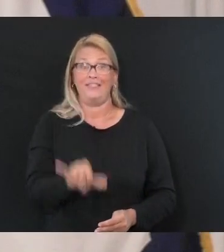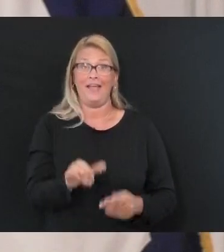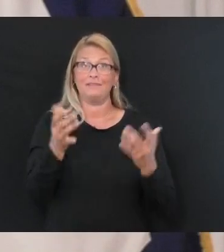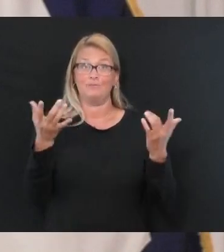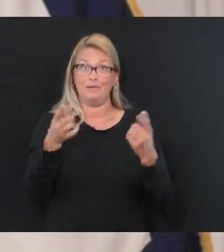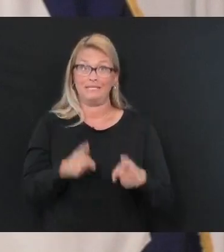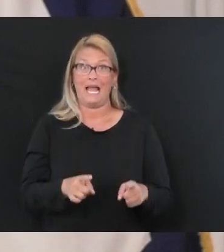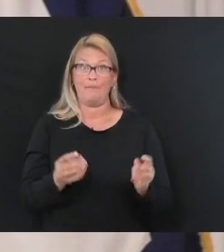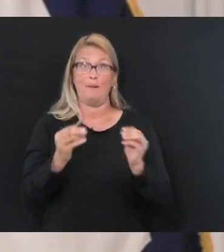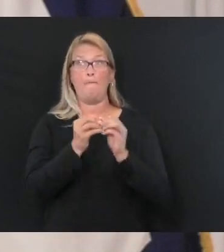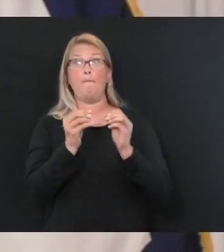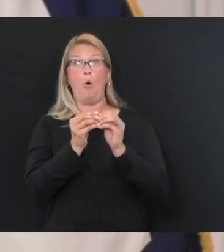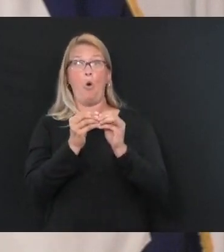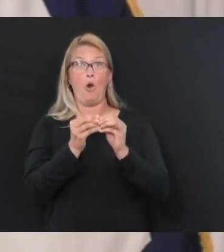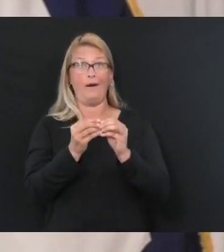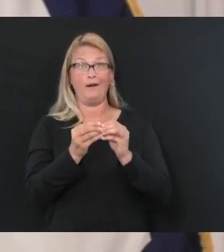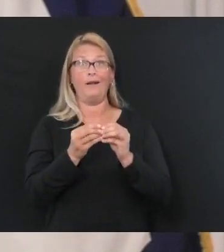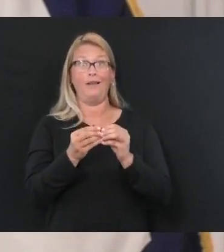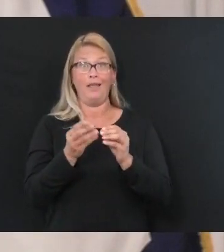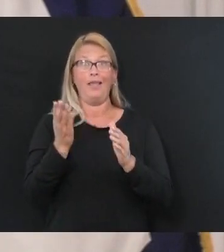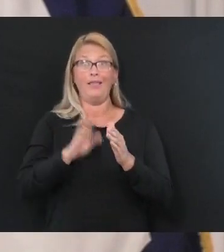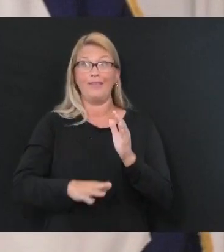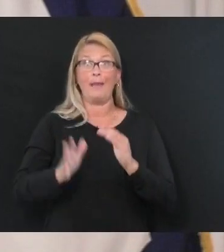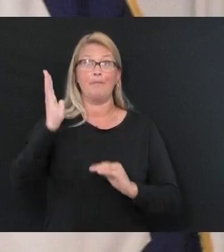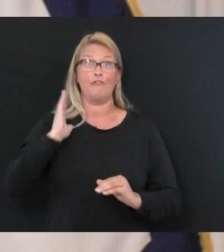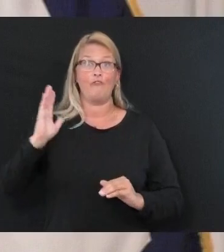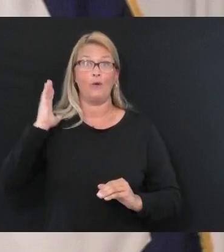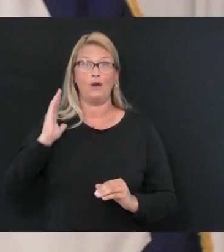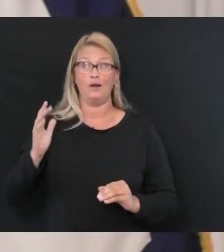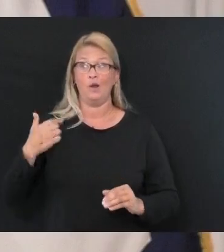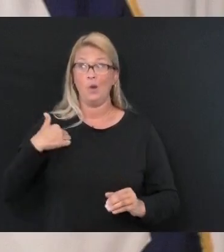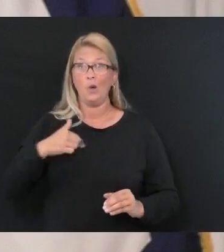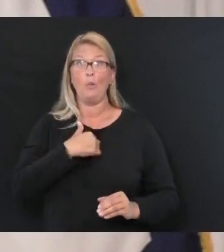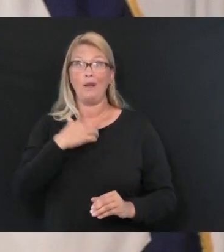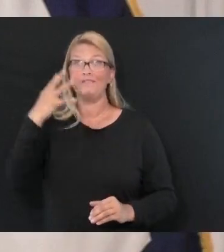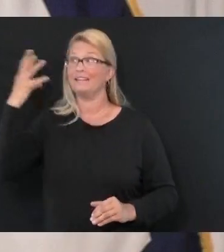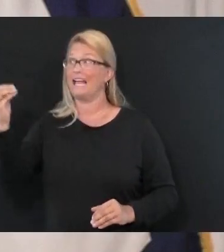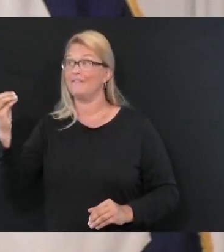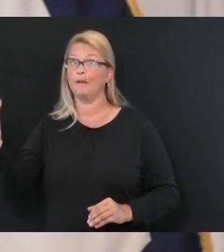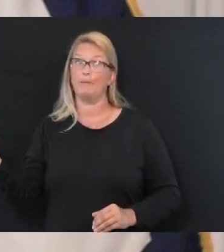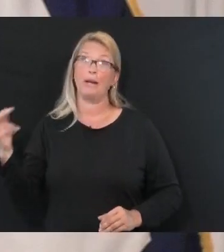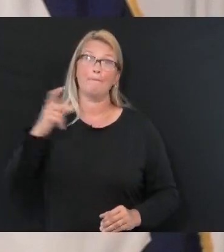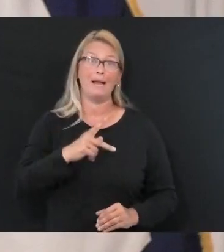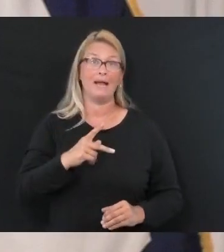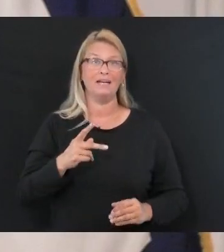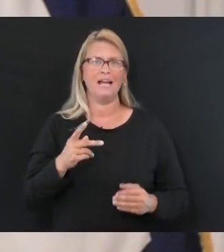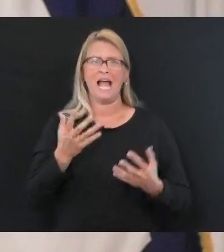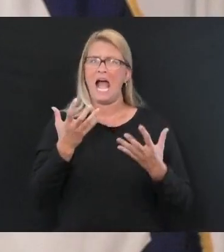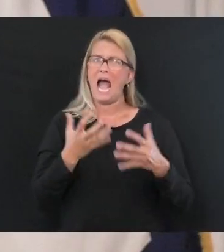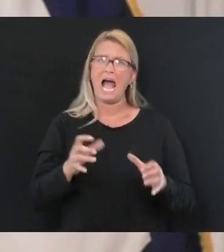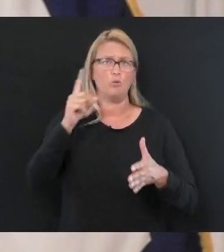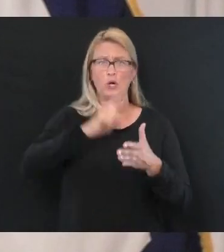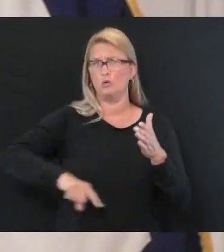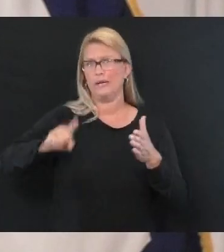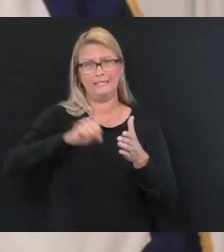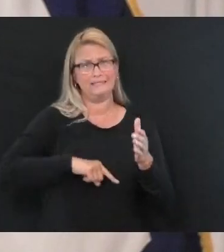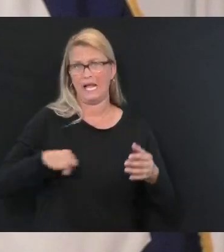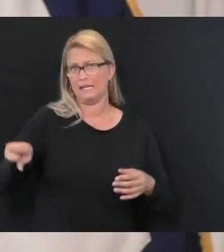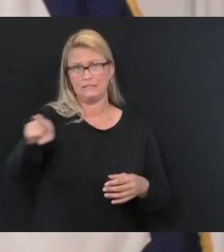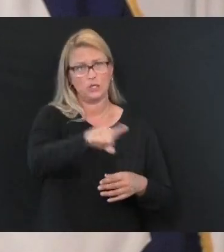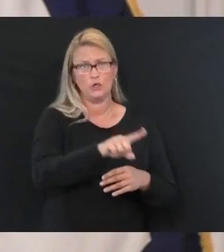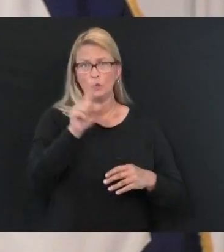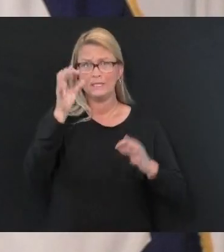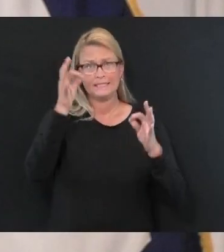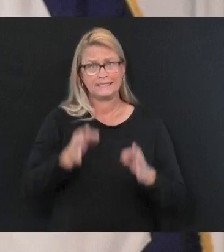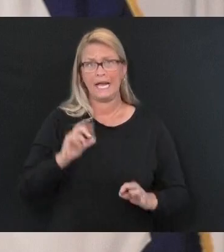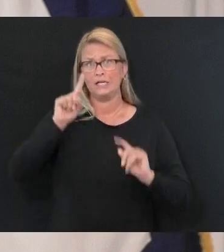happened more than anything. We have brought it back to us and everything. That's tough. I don't want to be critical of anyone, that